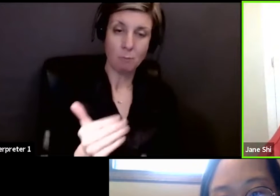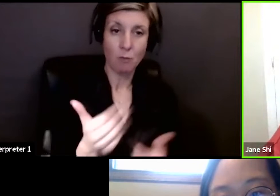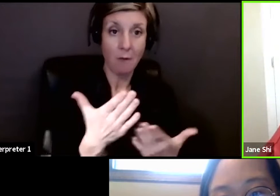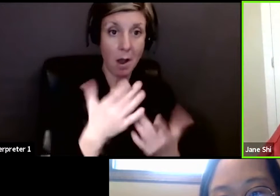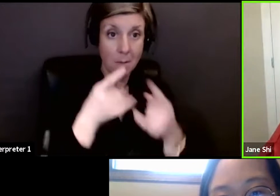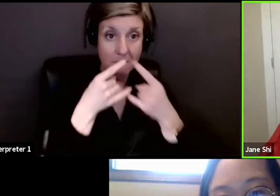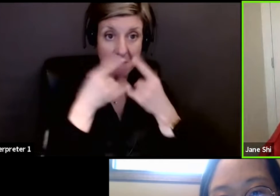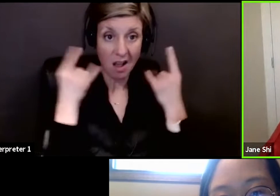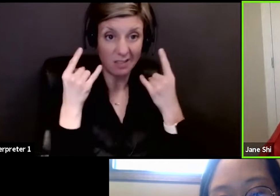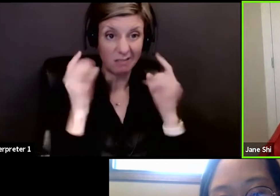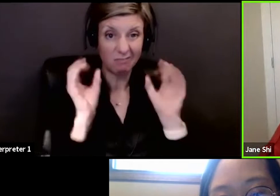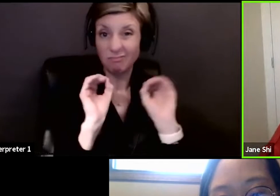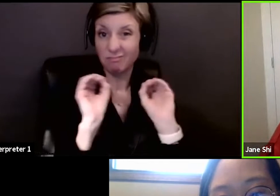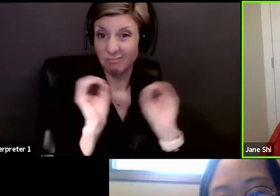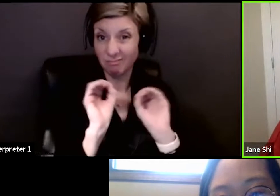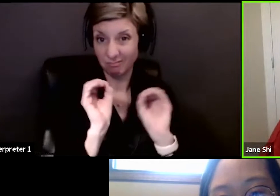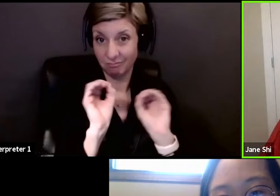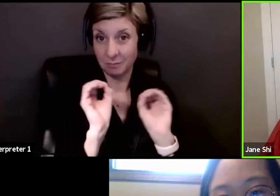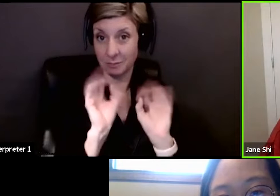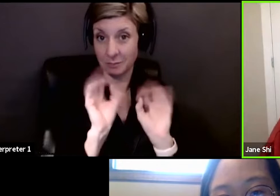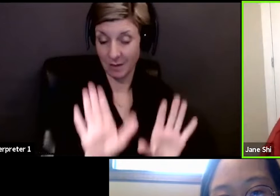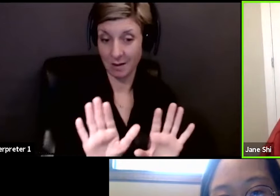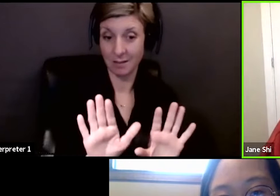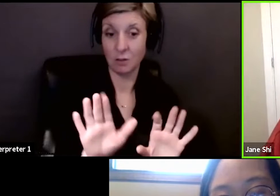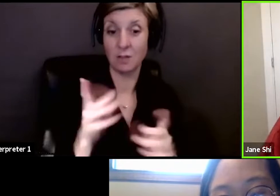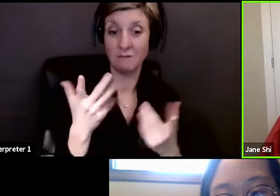even though, and I was sent this